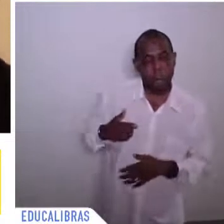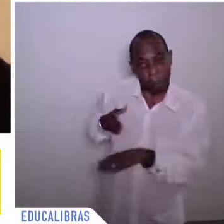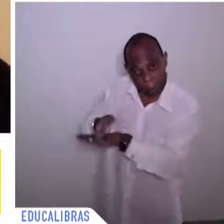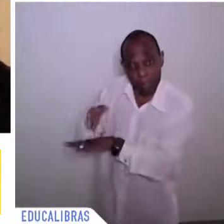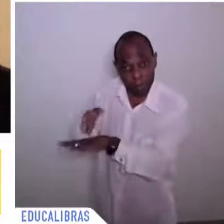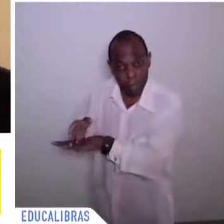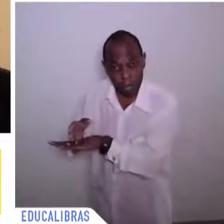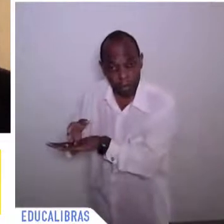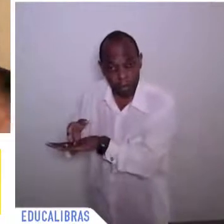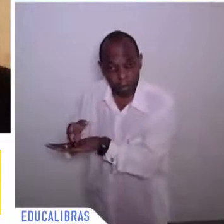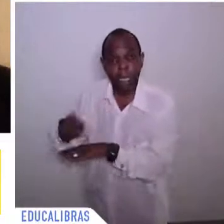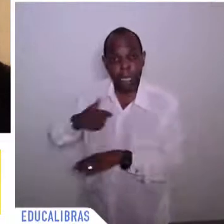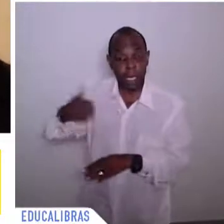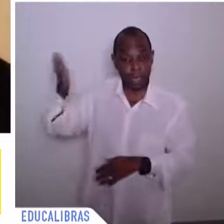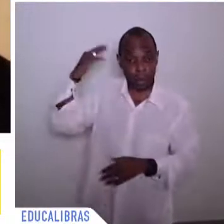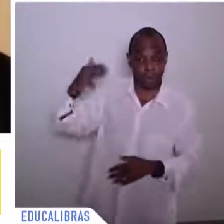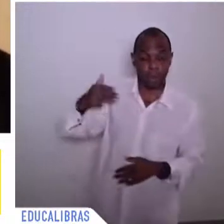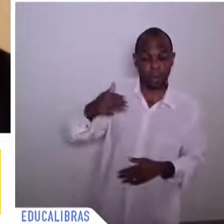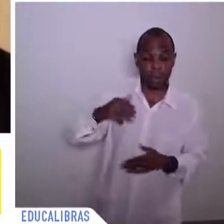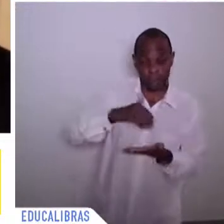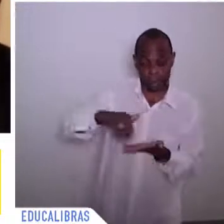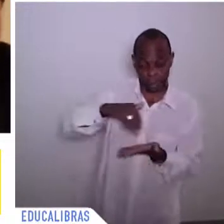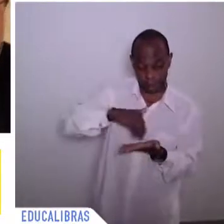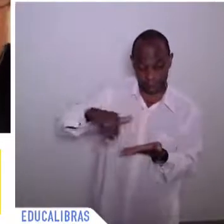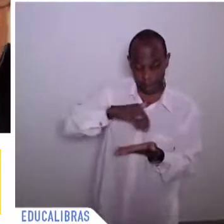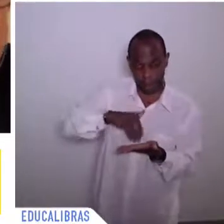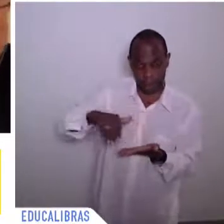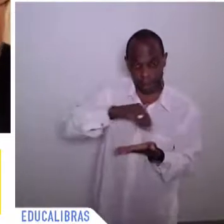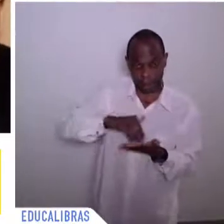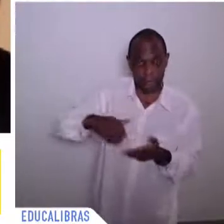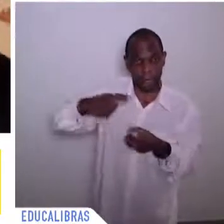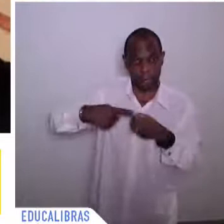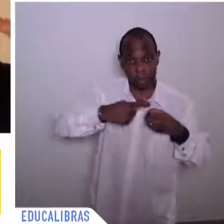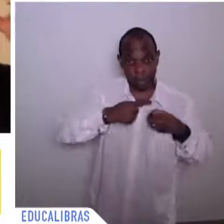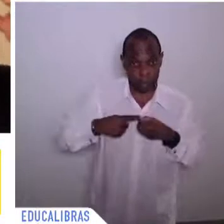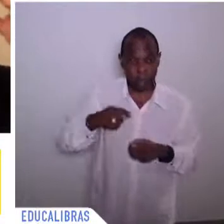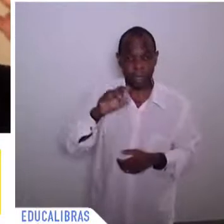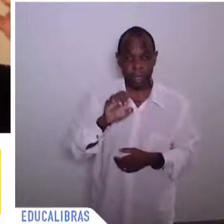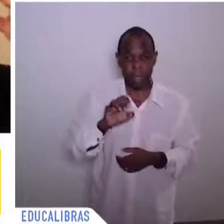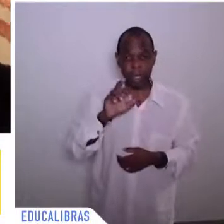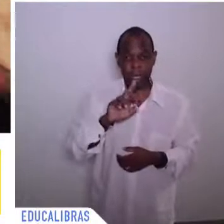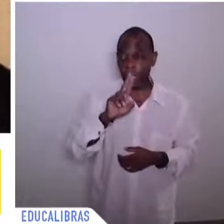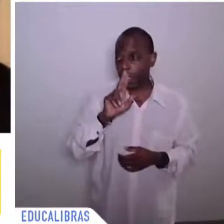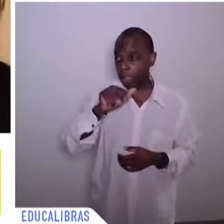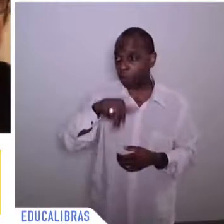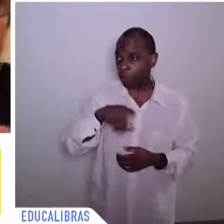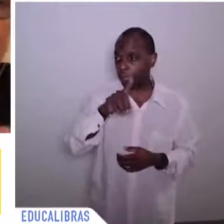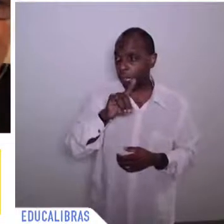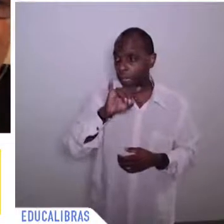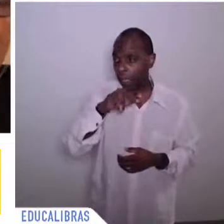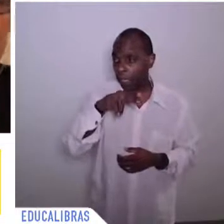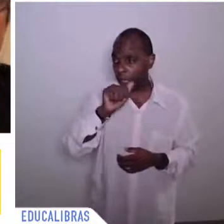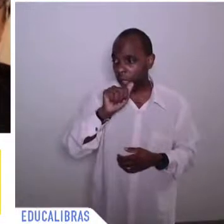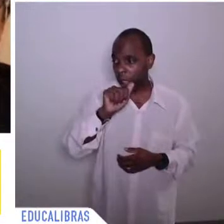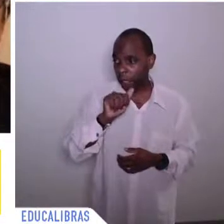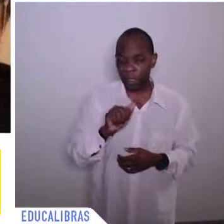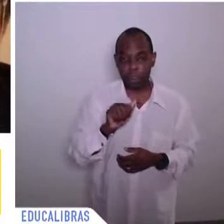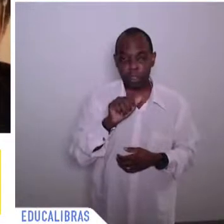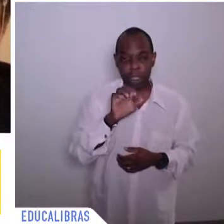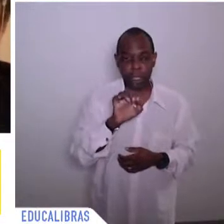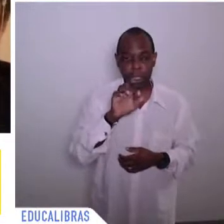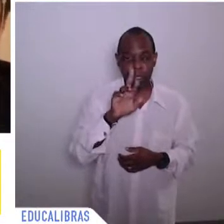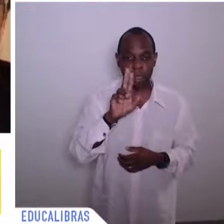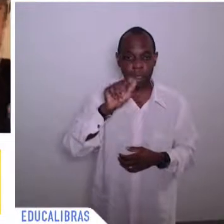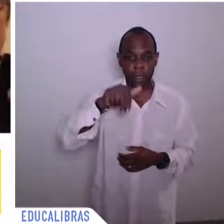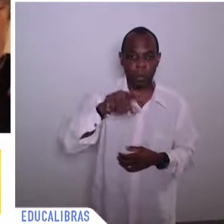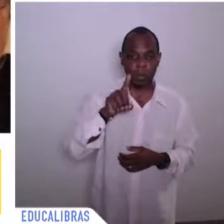I had the honor of being the municipal secretary of the first woman who ever be the mayor of São